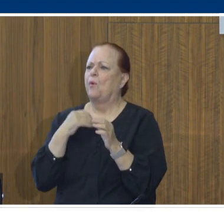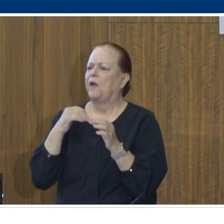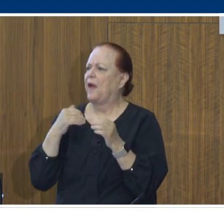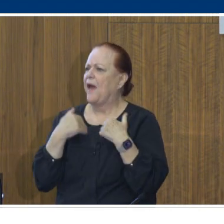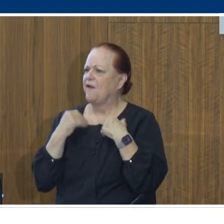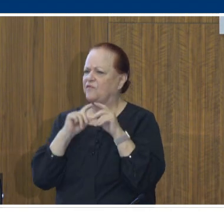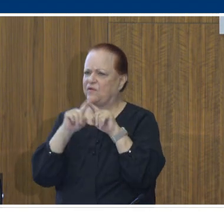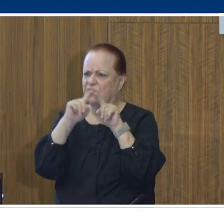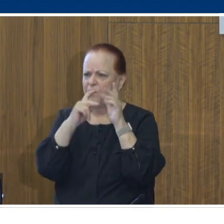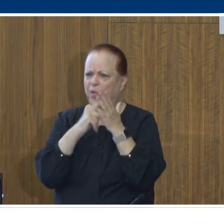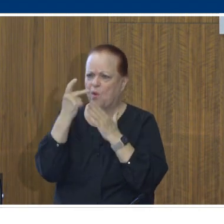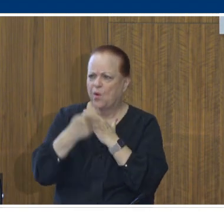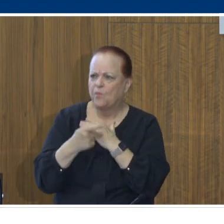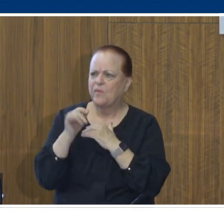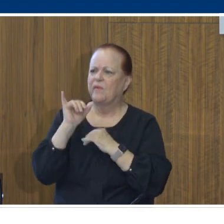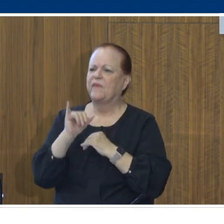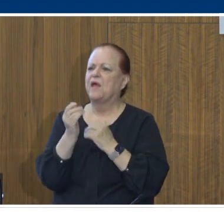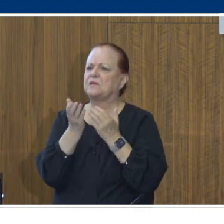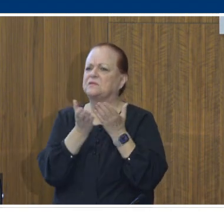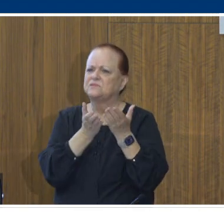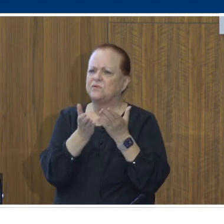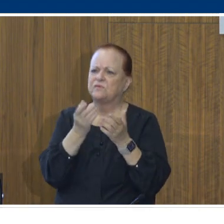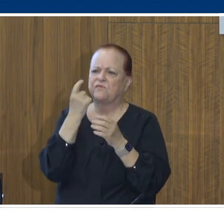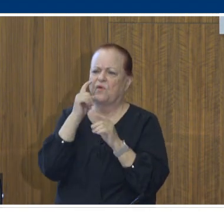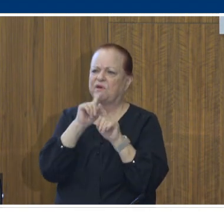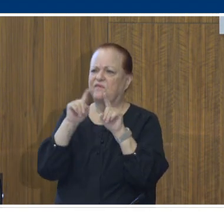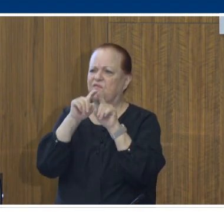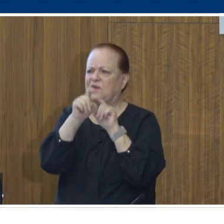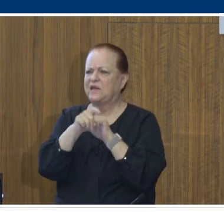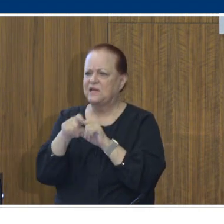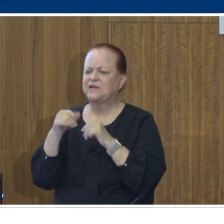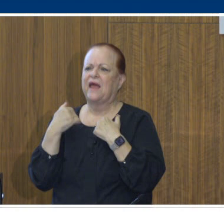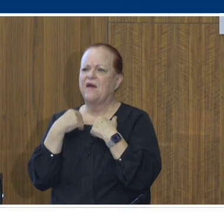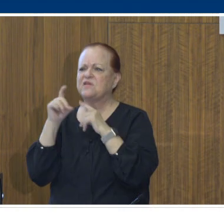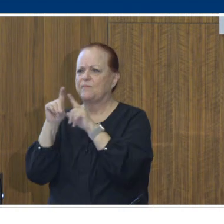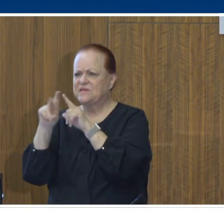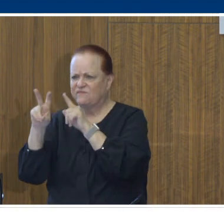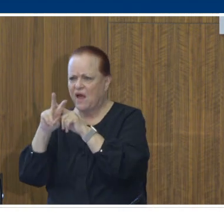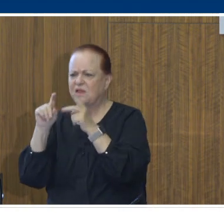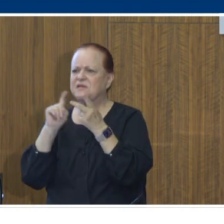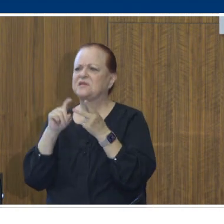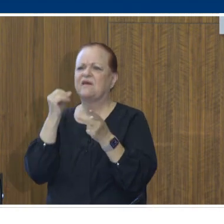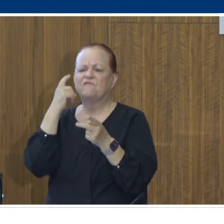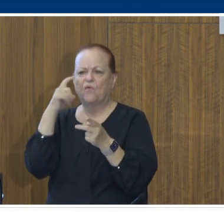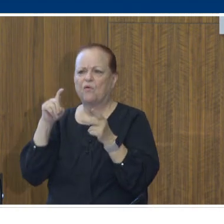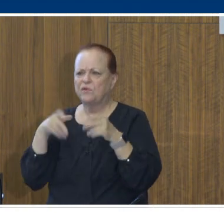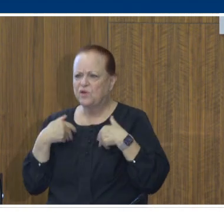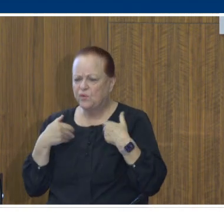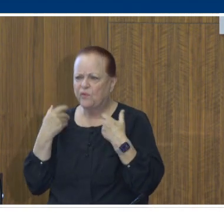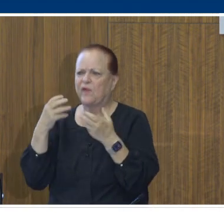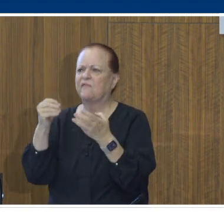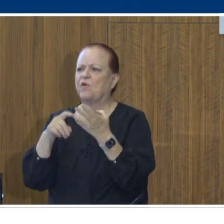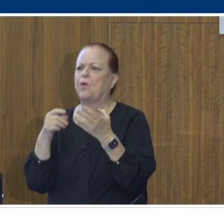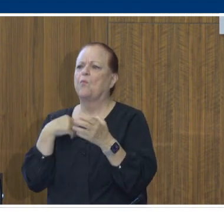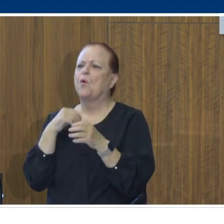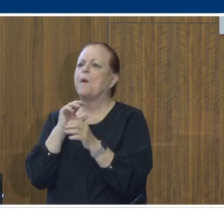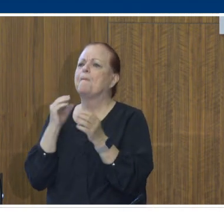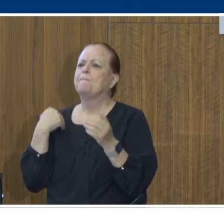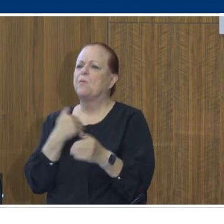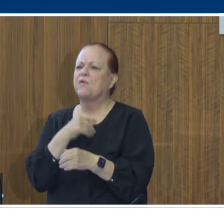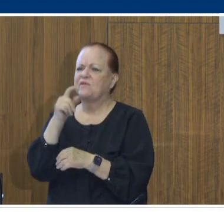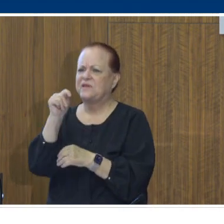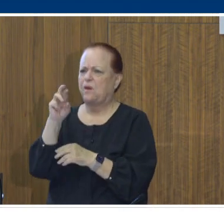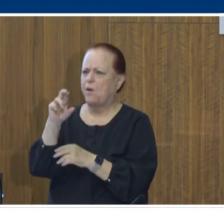programs such as civic engagement, youth organizing, and direct legal services. In addition, we're also a member of the PRA, the People's